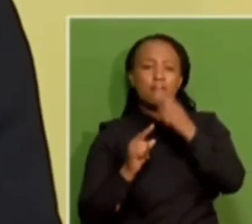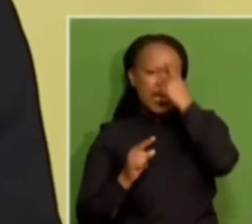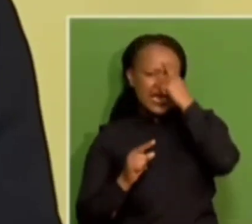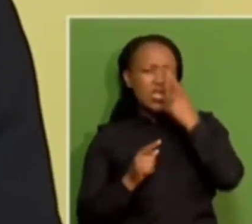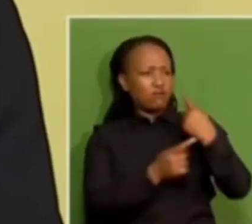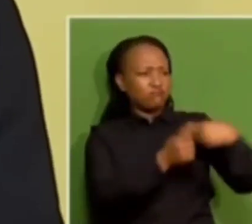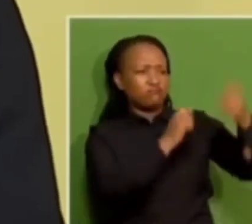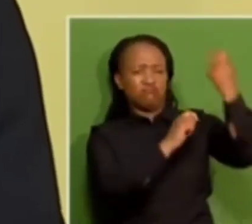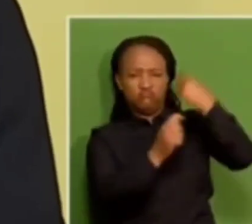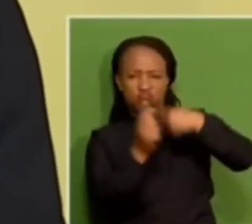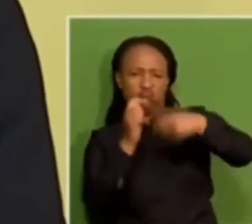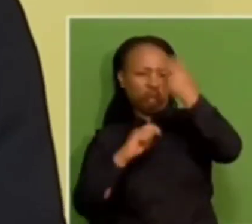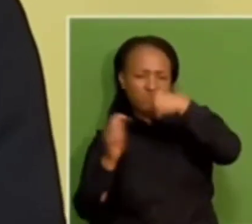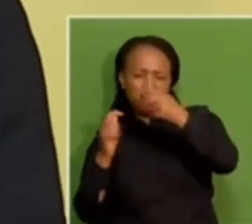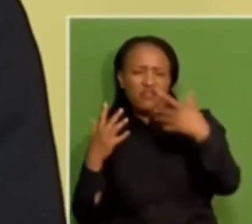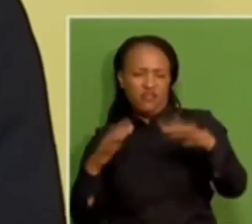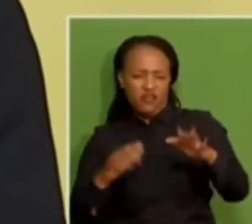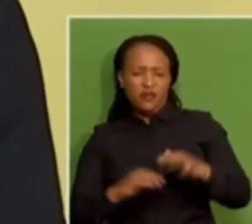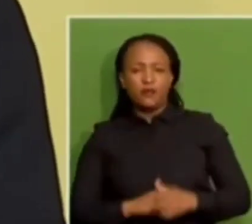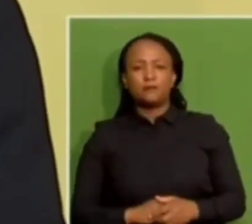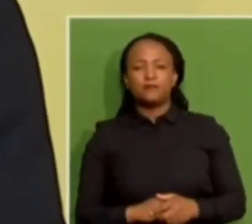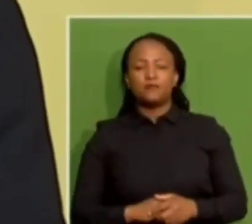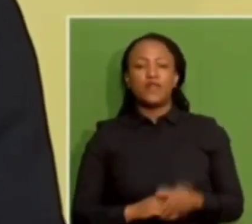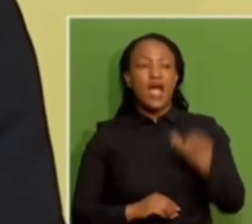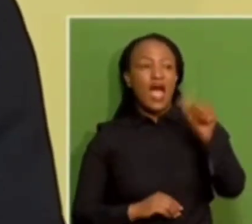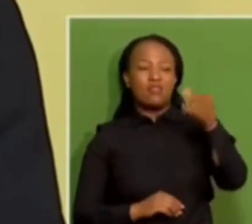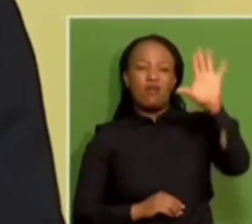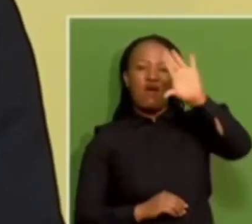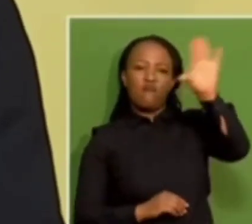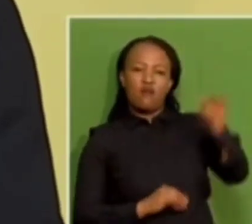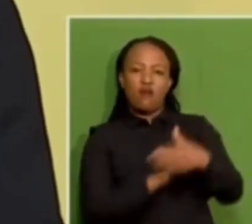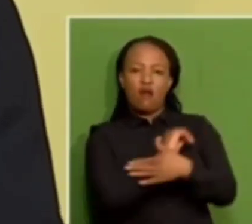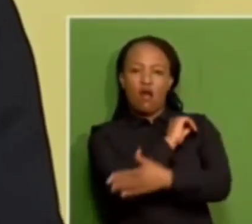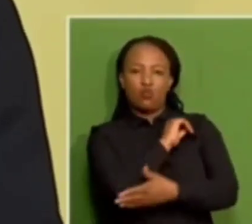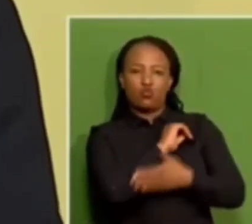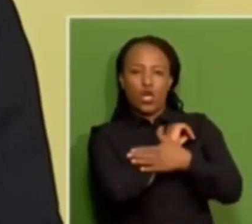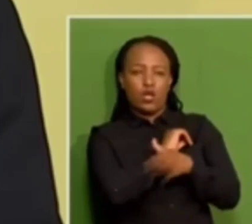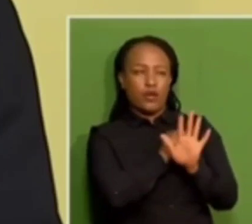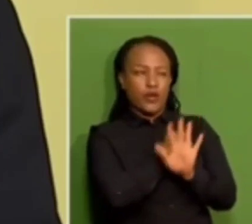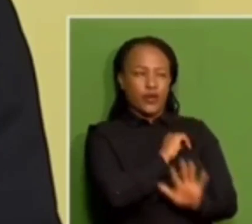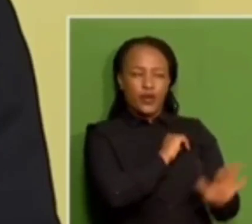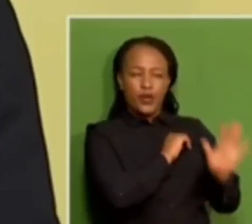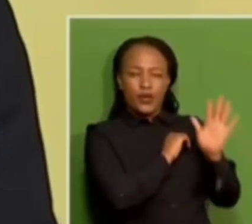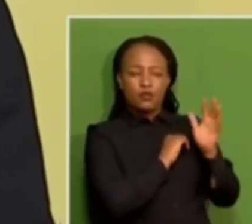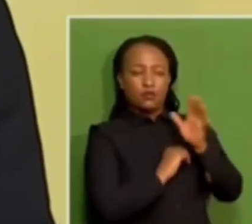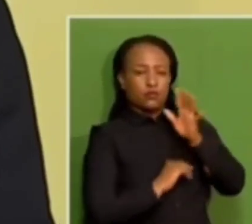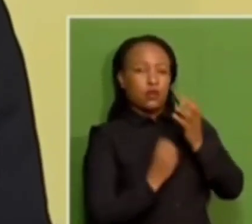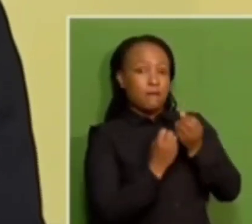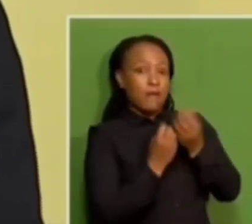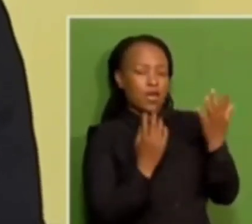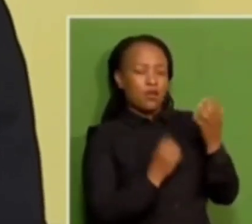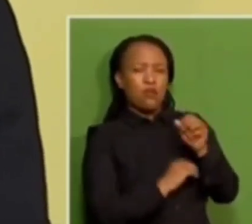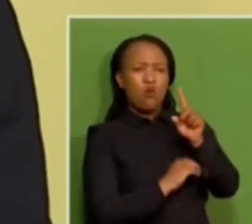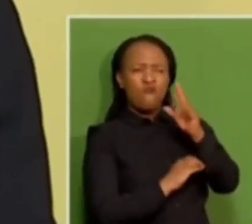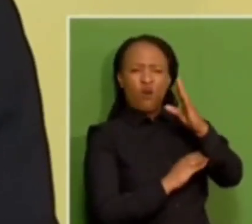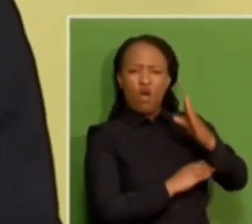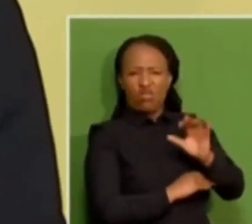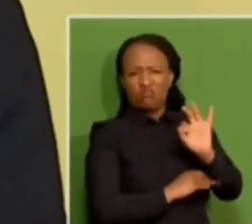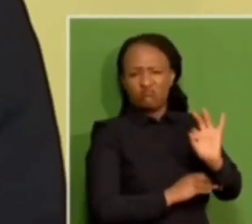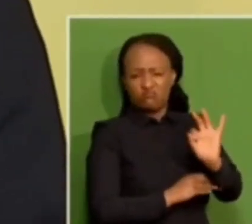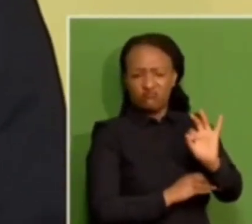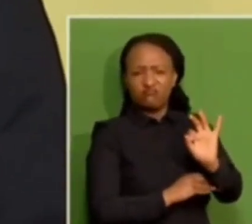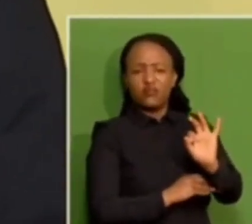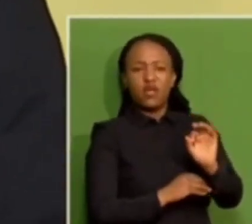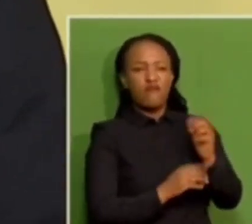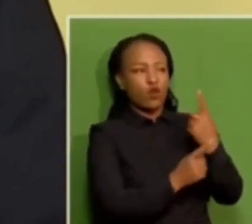then India exports to other African countries account for around a quarter of the value of all